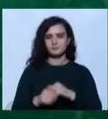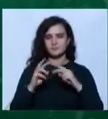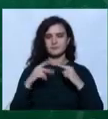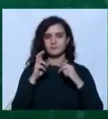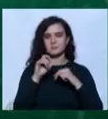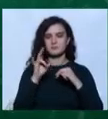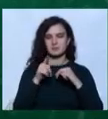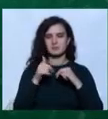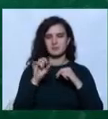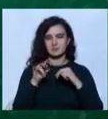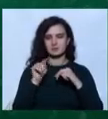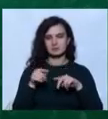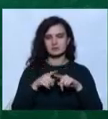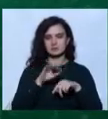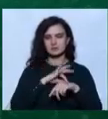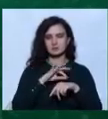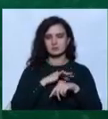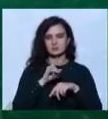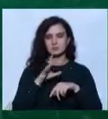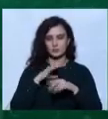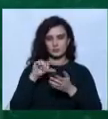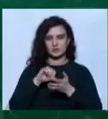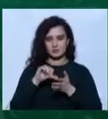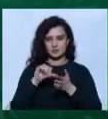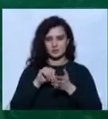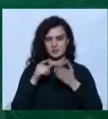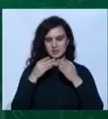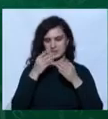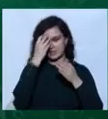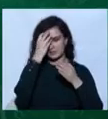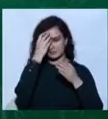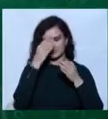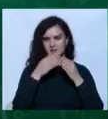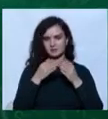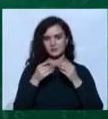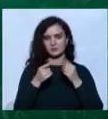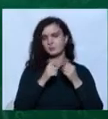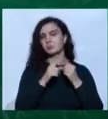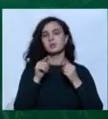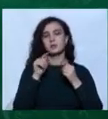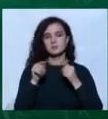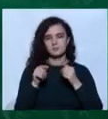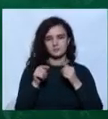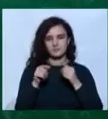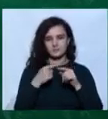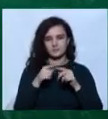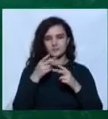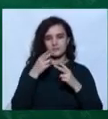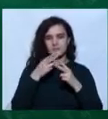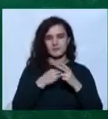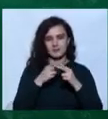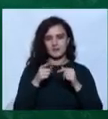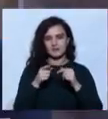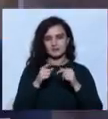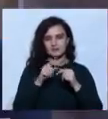Gunn. Now, he used to be a member of Captain Flint's crew, but he became half